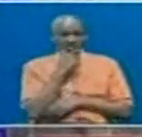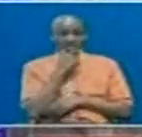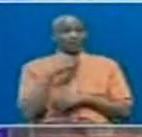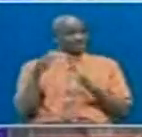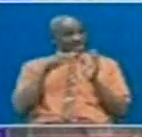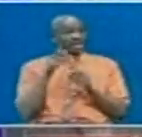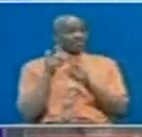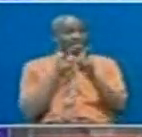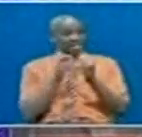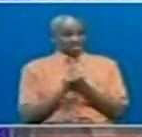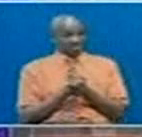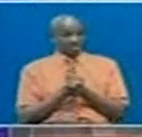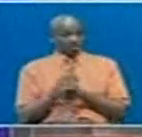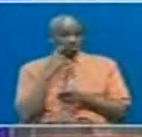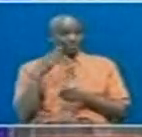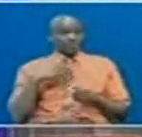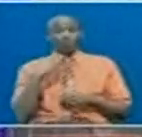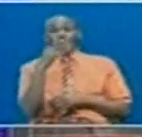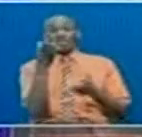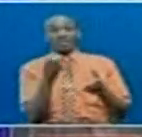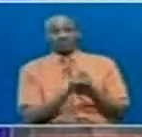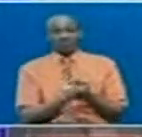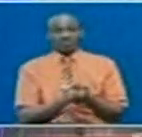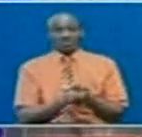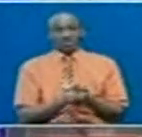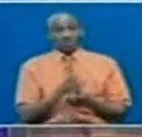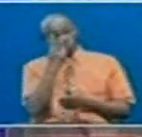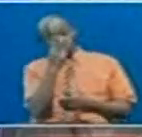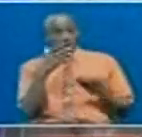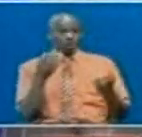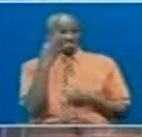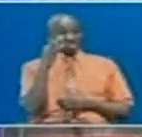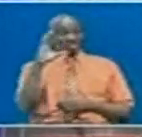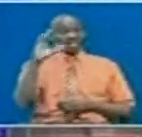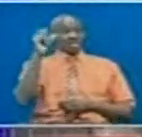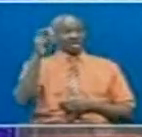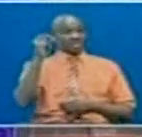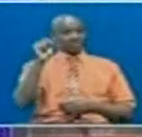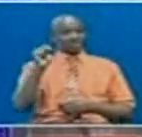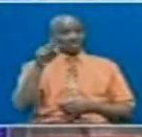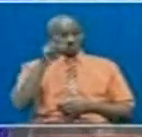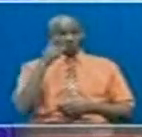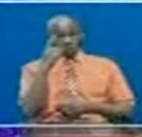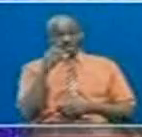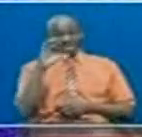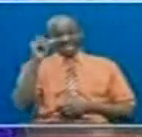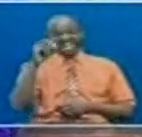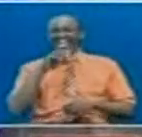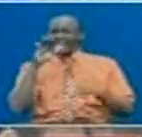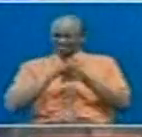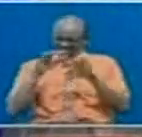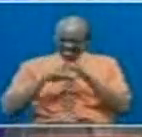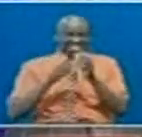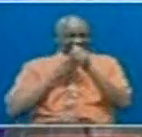Mandela that is occupied by either two or three clans, if one clan has taken all the